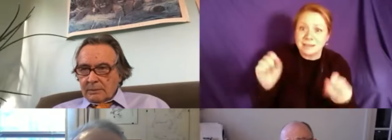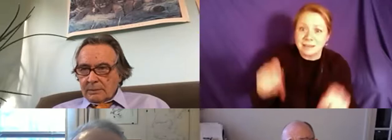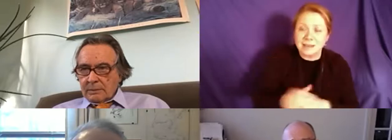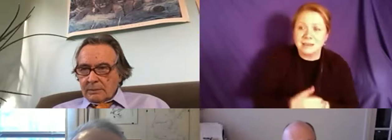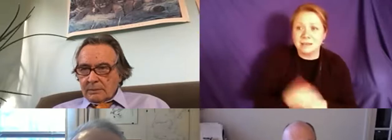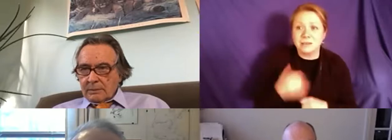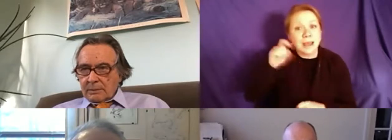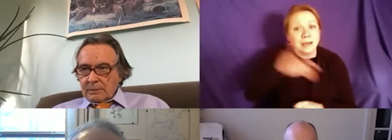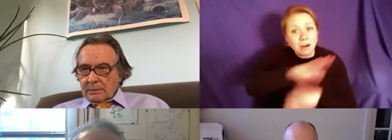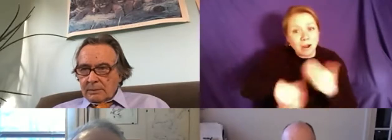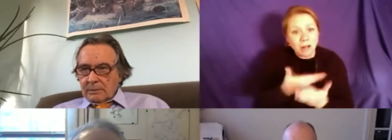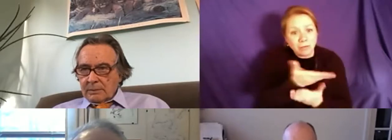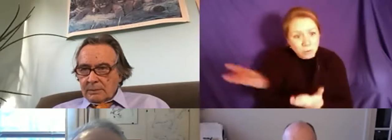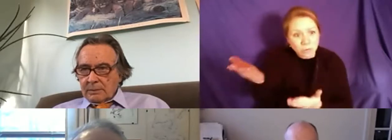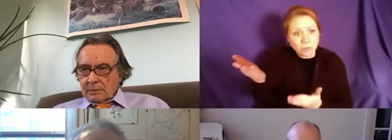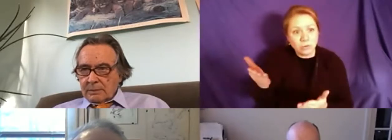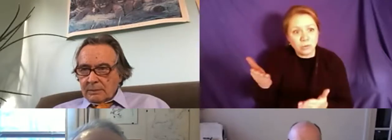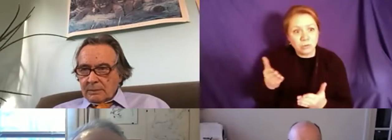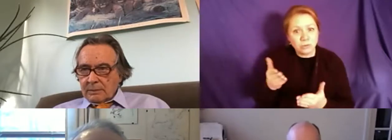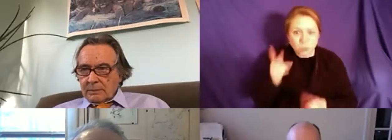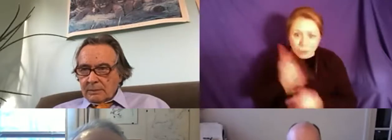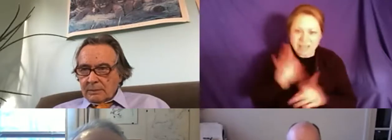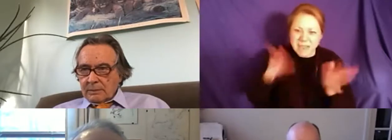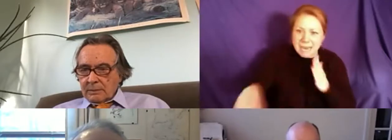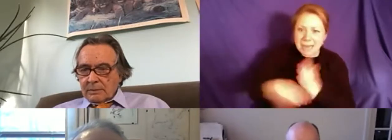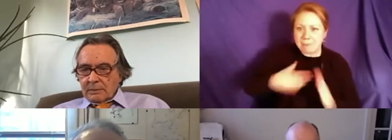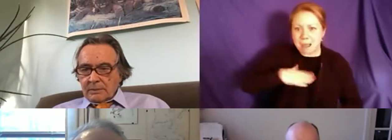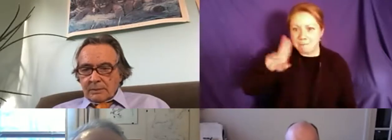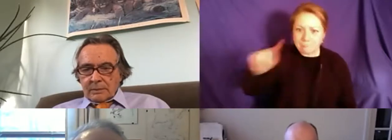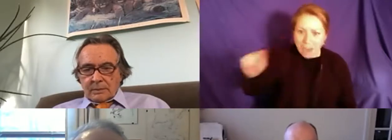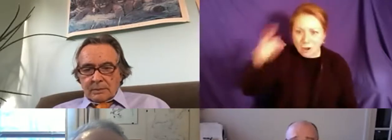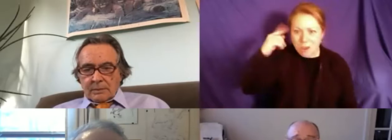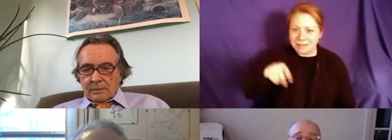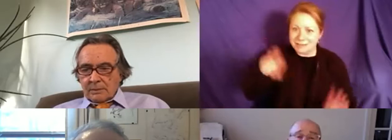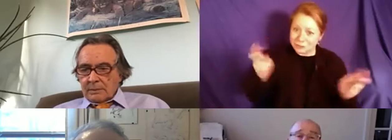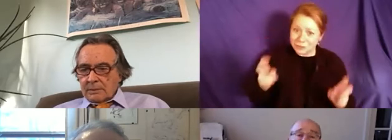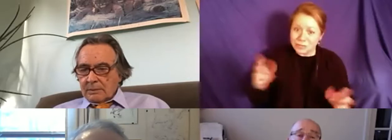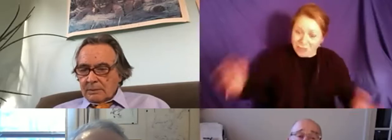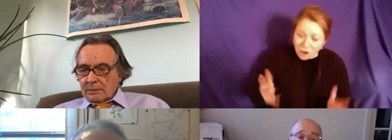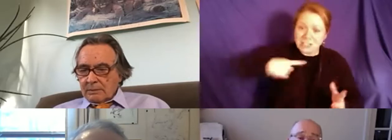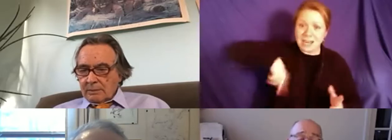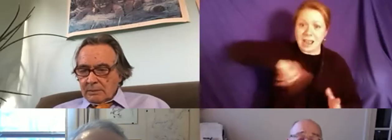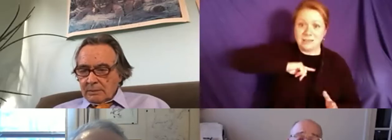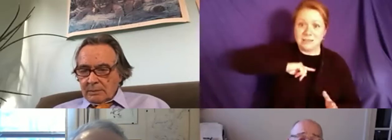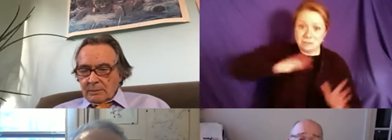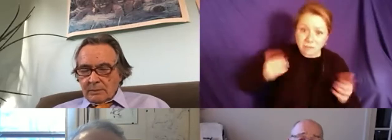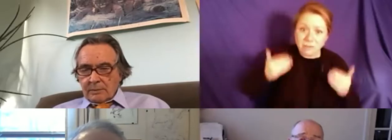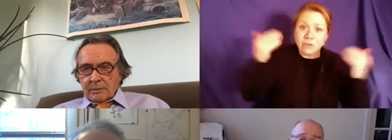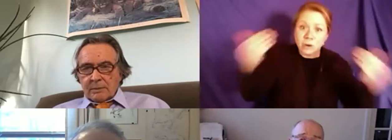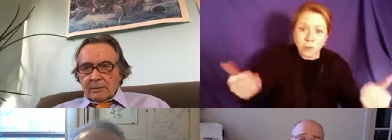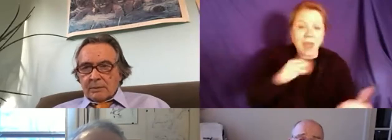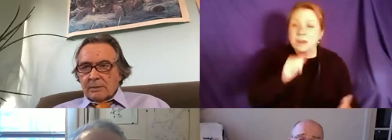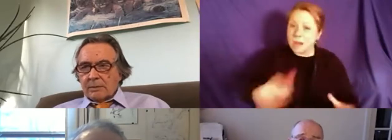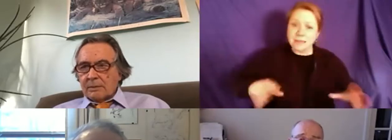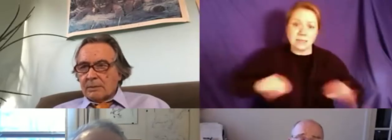need all of you to keep kicking my butt on these issues, encouraging us forward and not